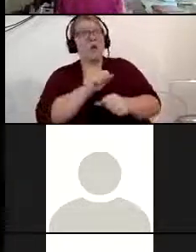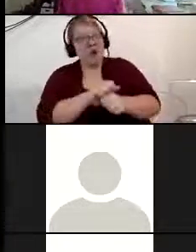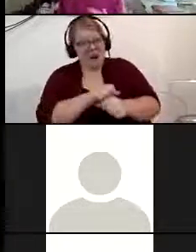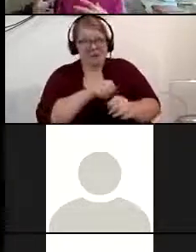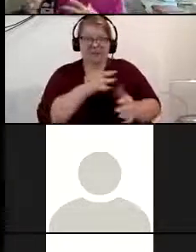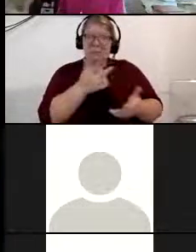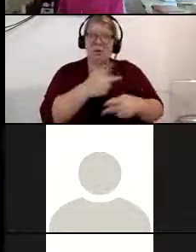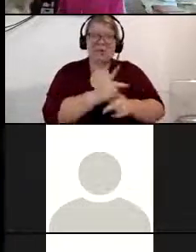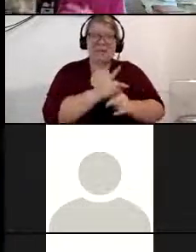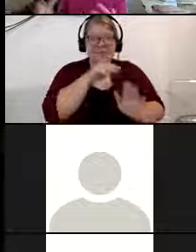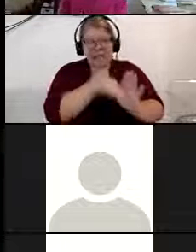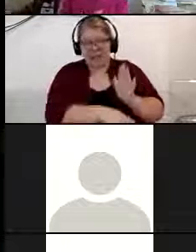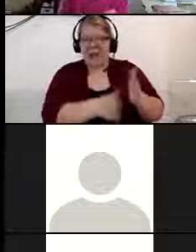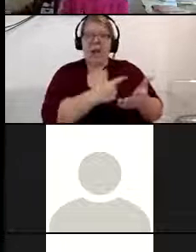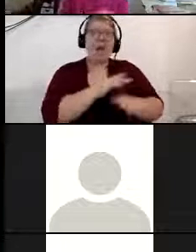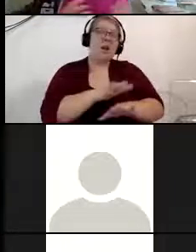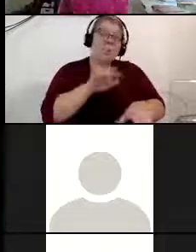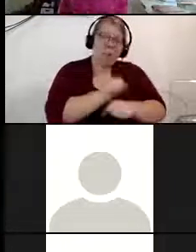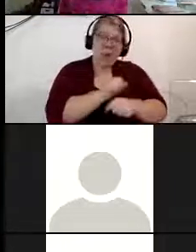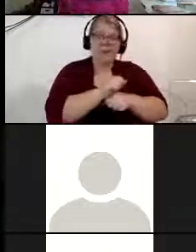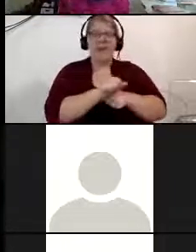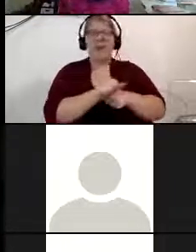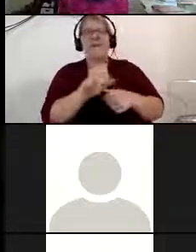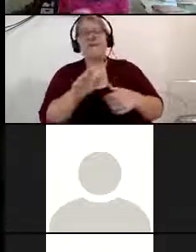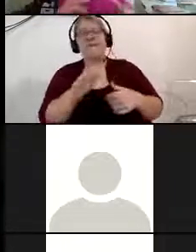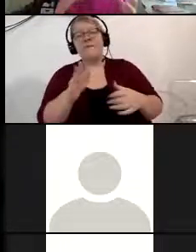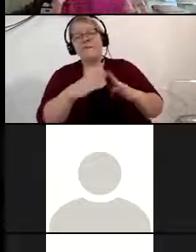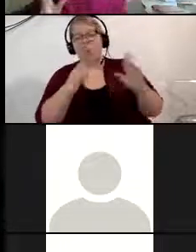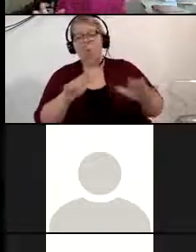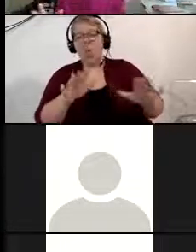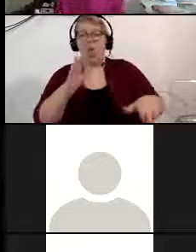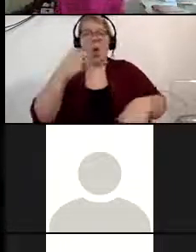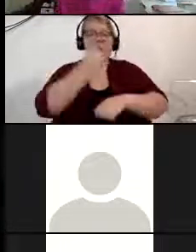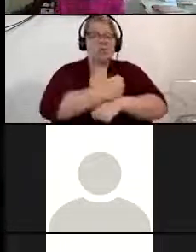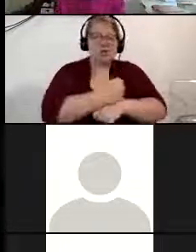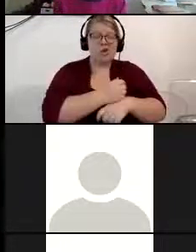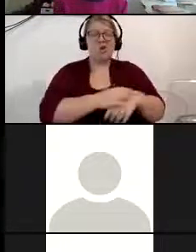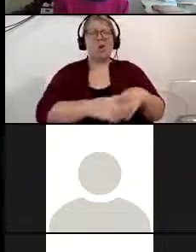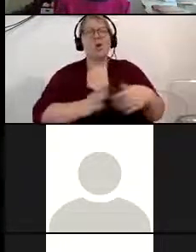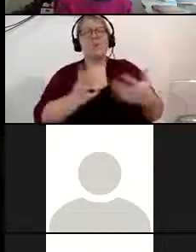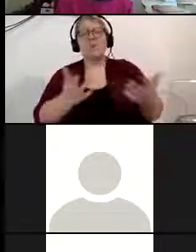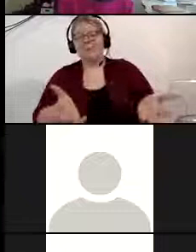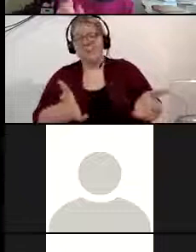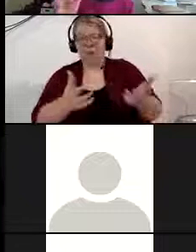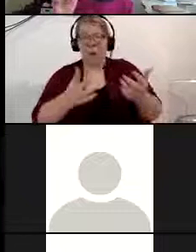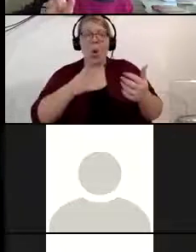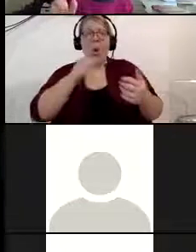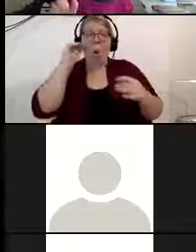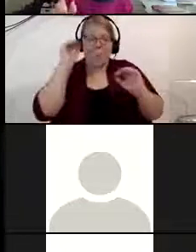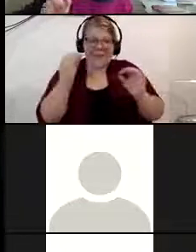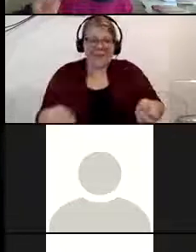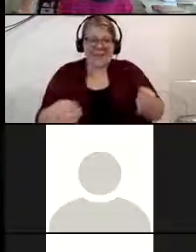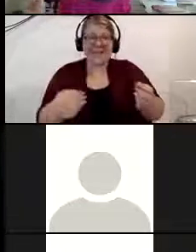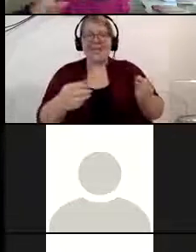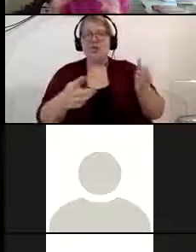unemployment, bankruptcy, foreclosure, homelessness, crime and suicide, just to name a few. And what's